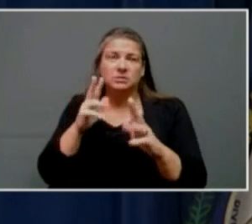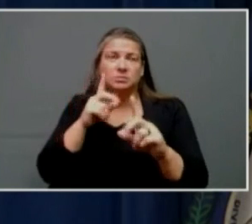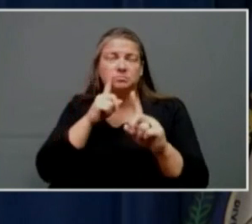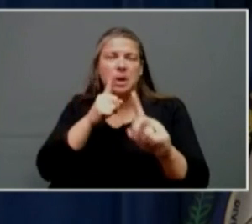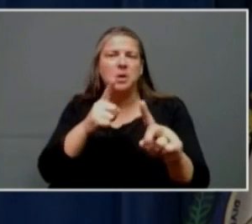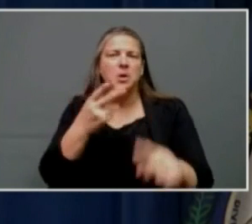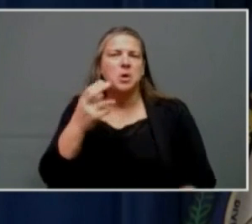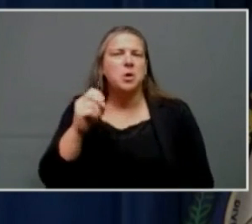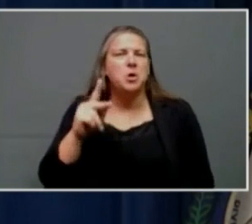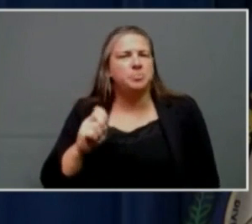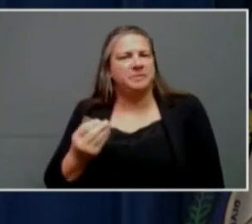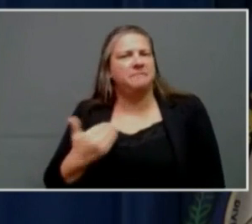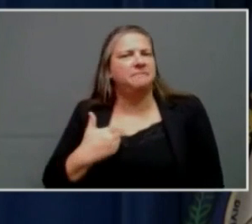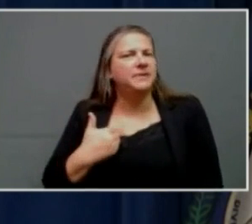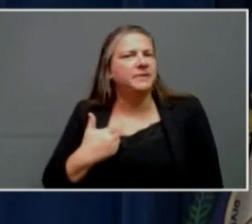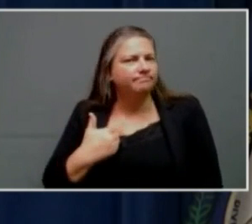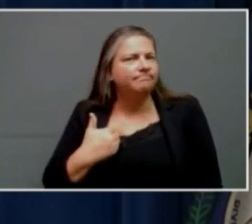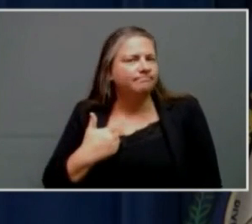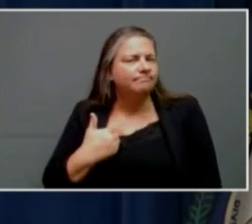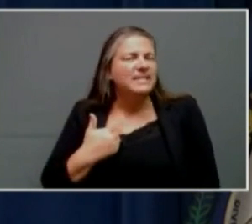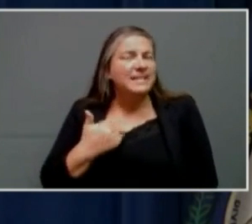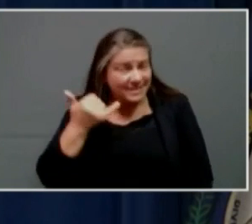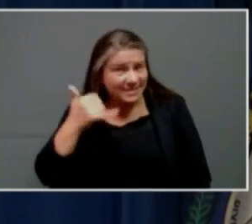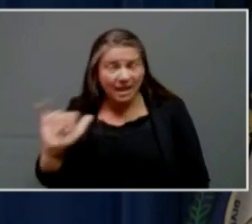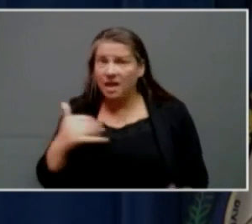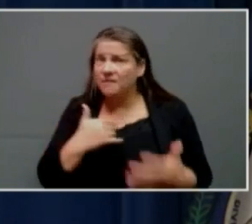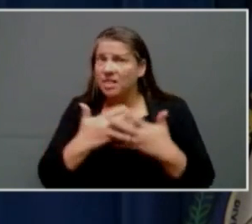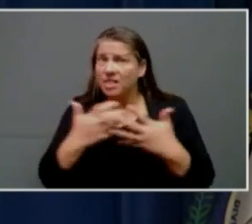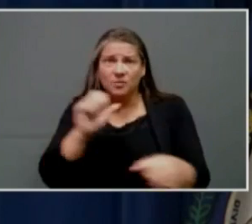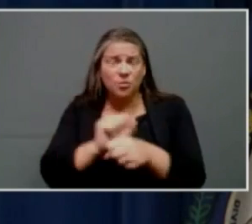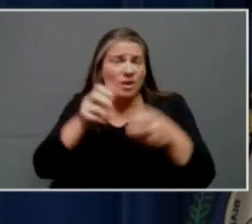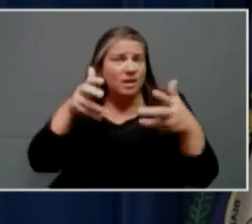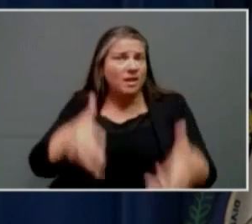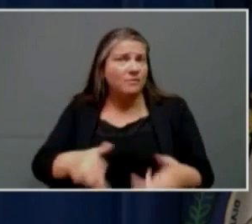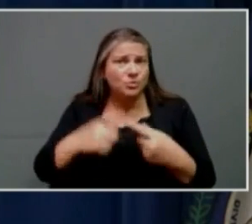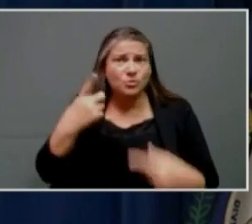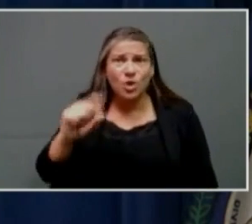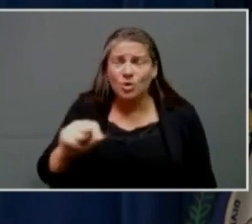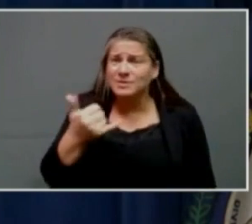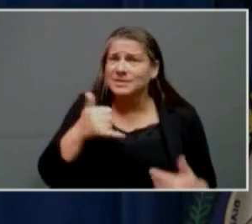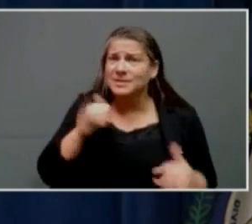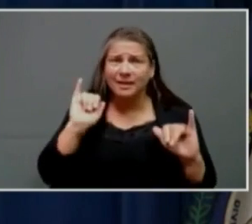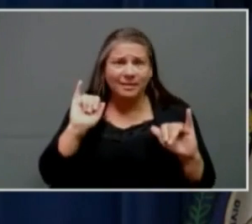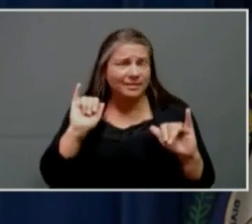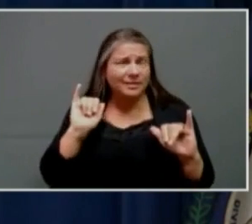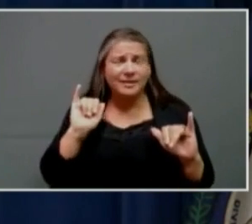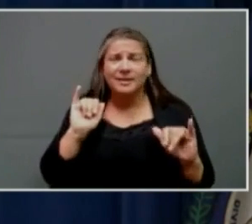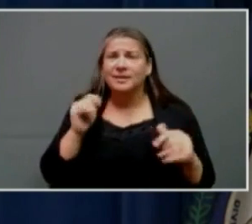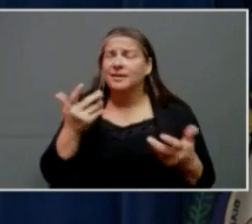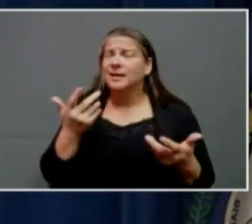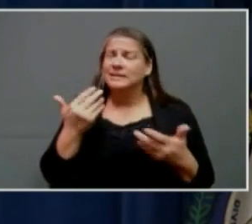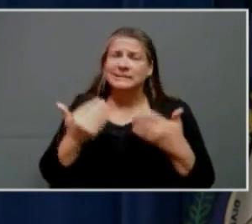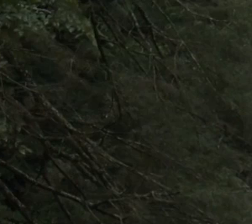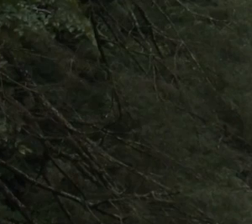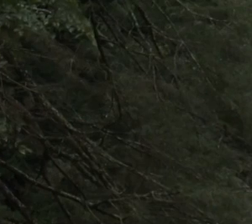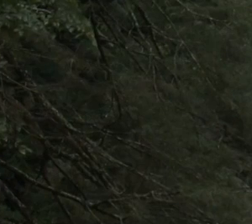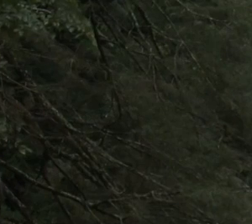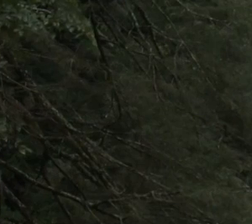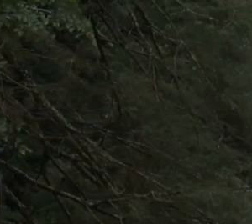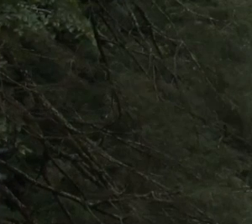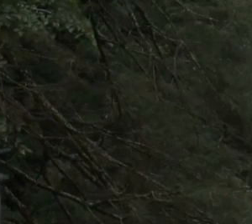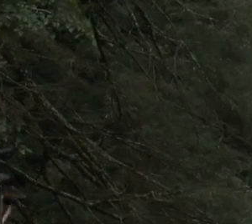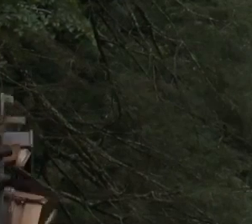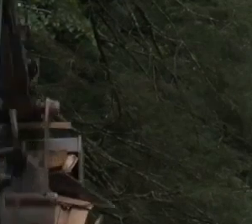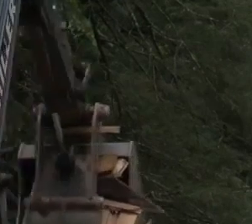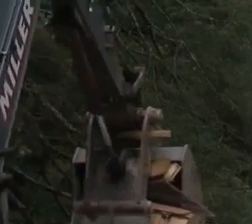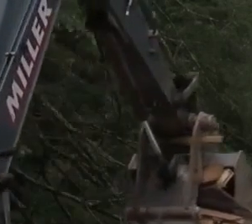Moving from an emergency to a stabilization phase in and of itself is significant, but the rebuilding here is